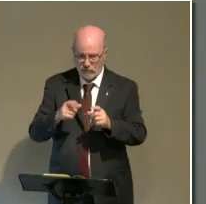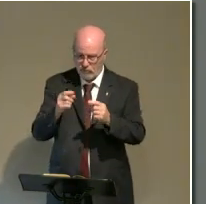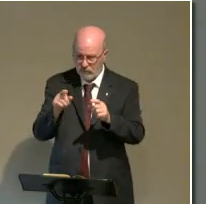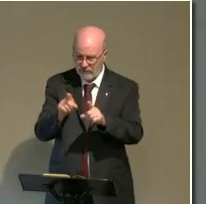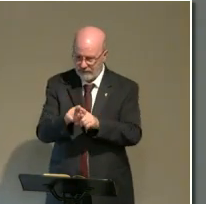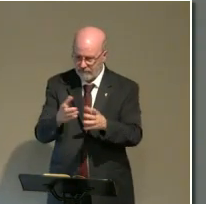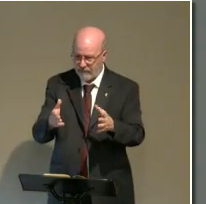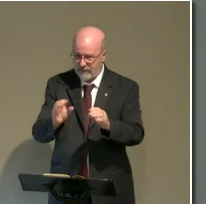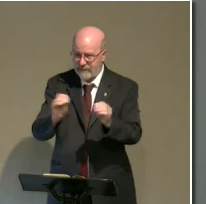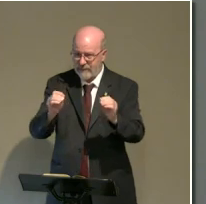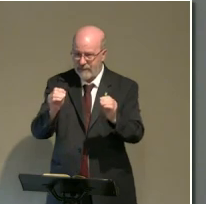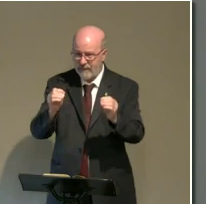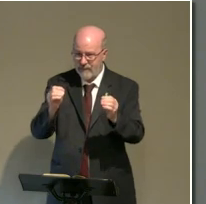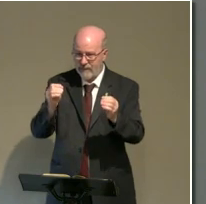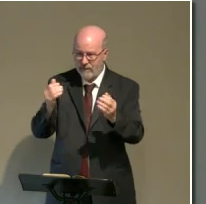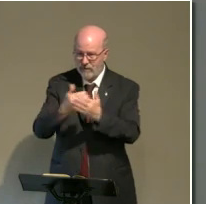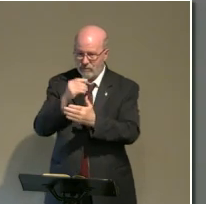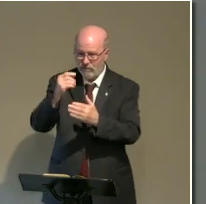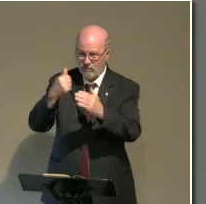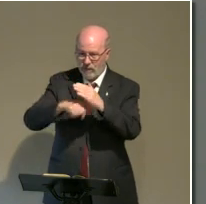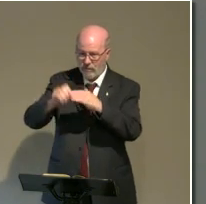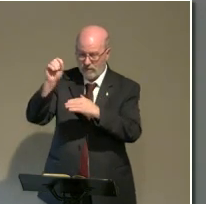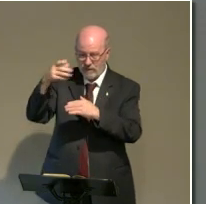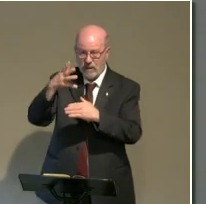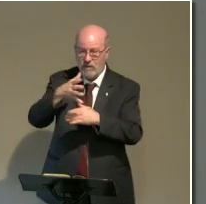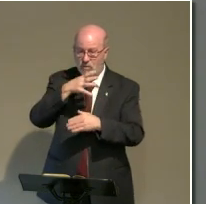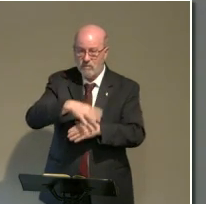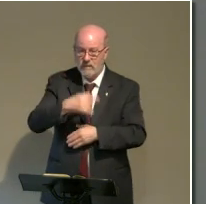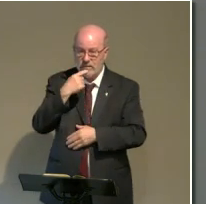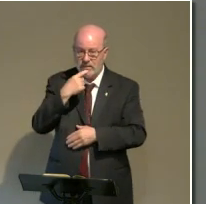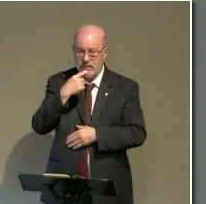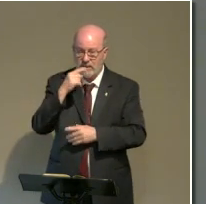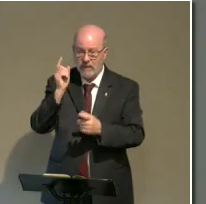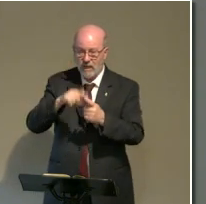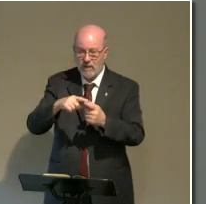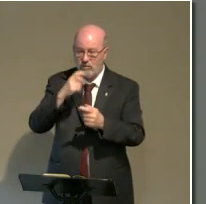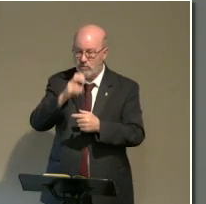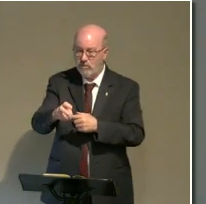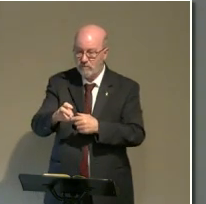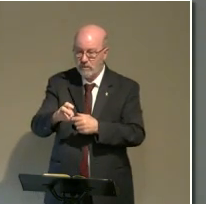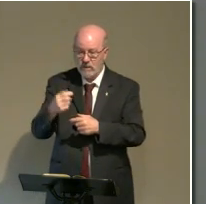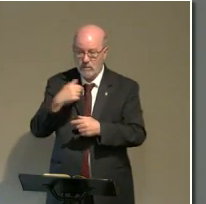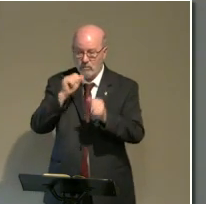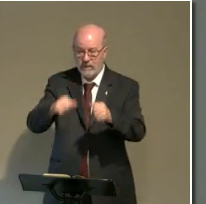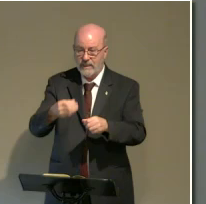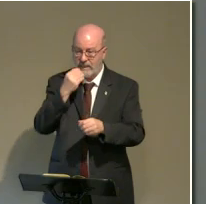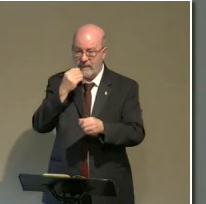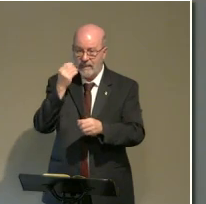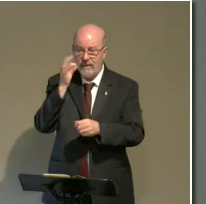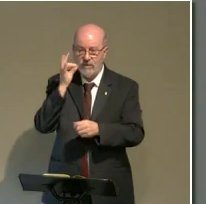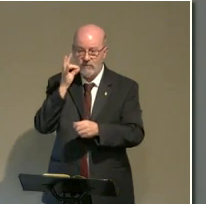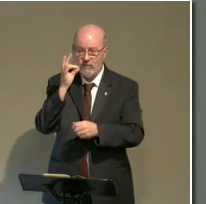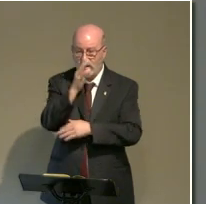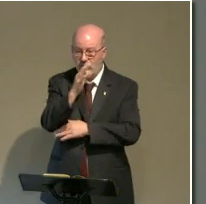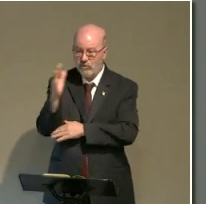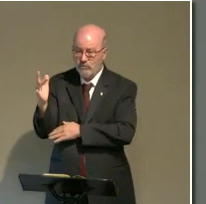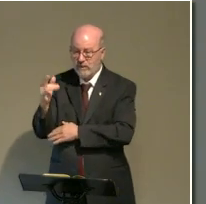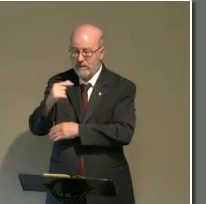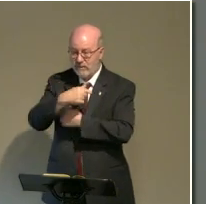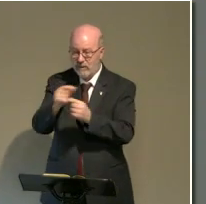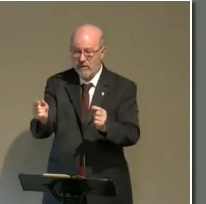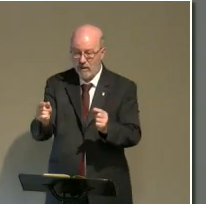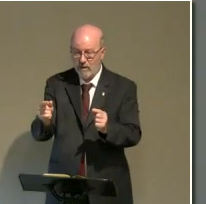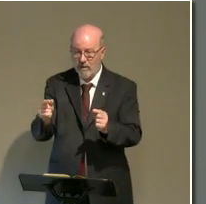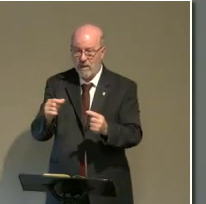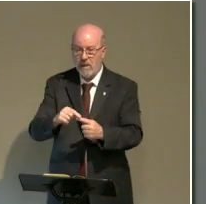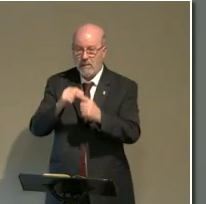thing. Nothing new under the sun. And the woman said unto the serpent, we may eat of the fruit of the trees of the garden,